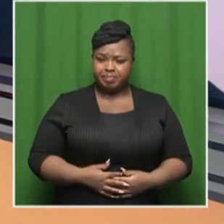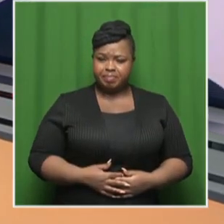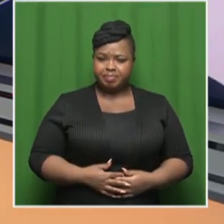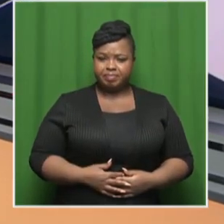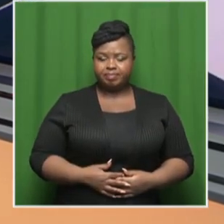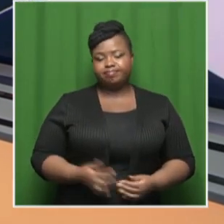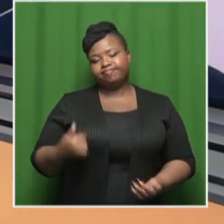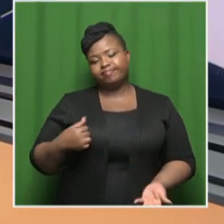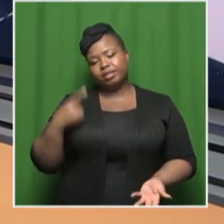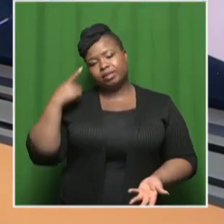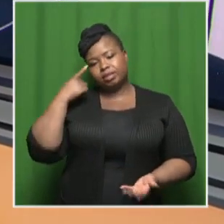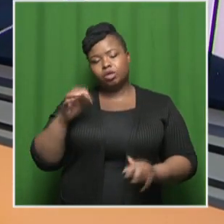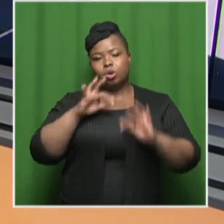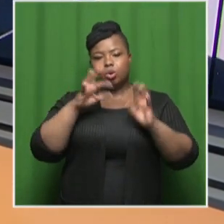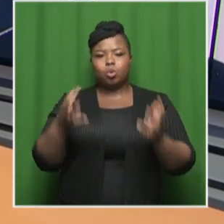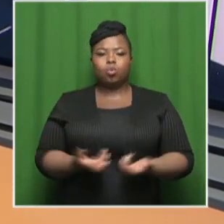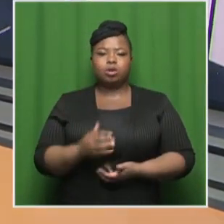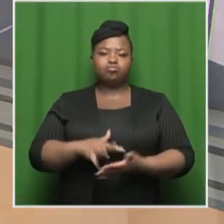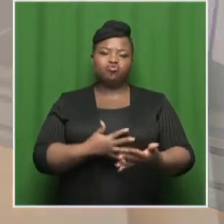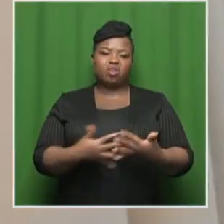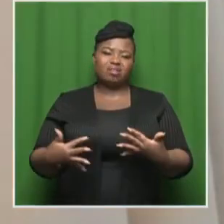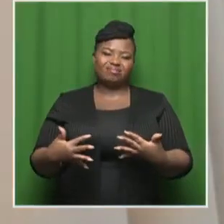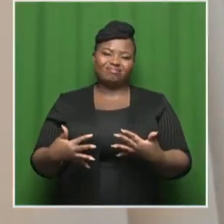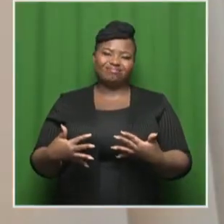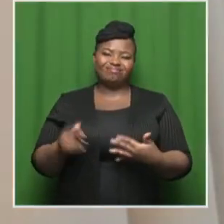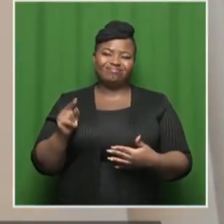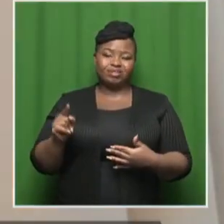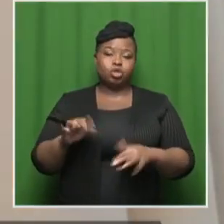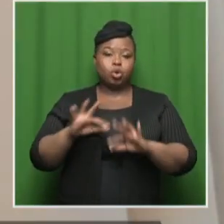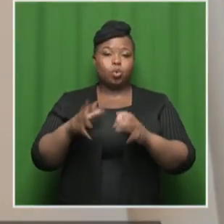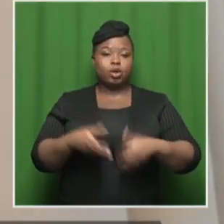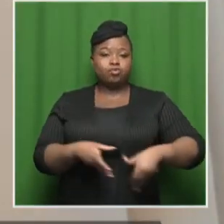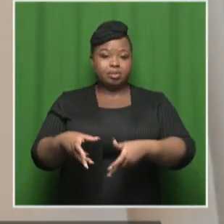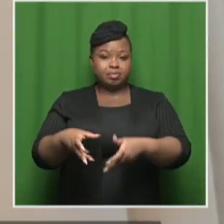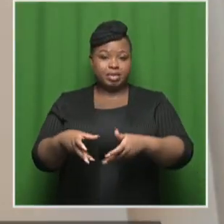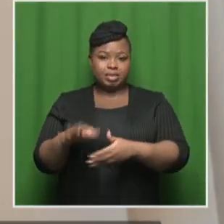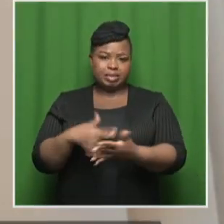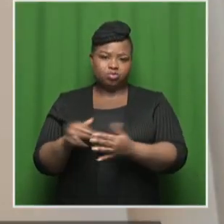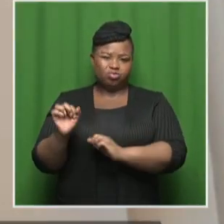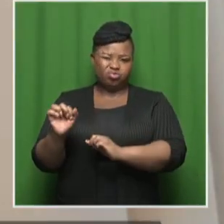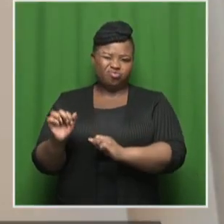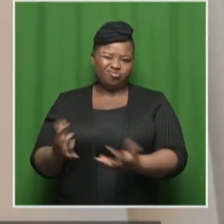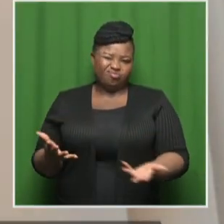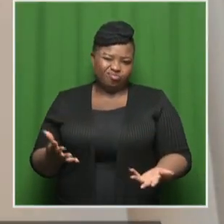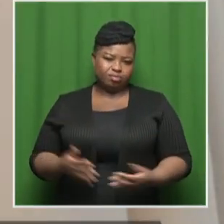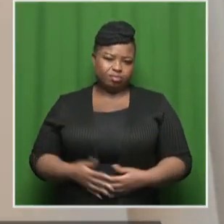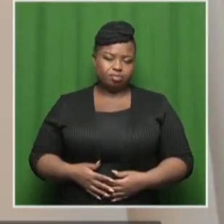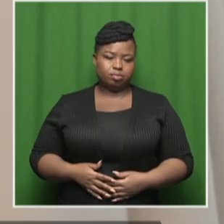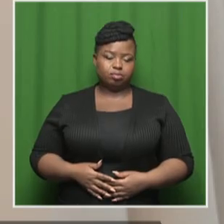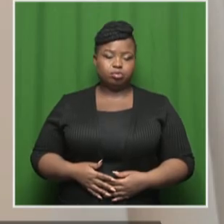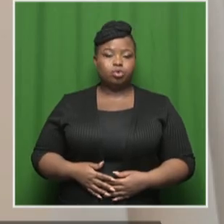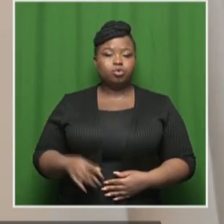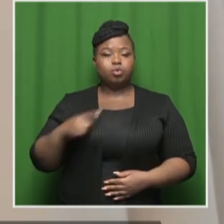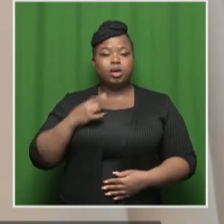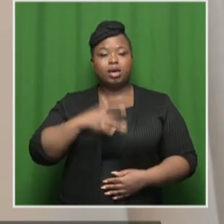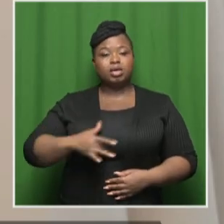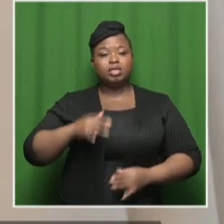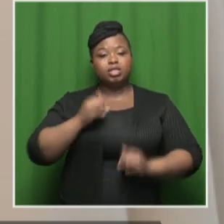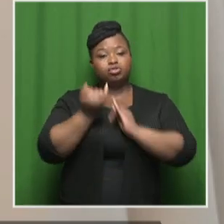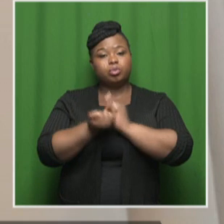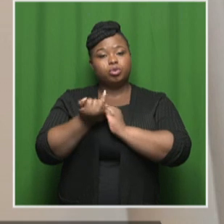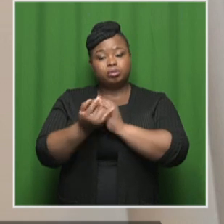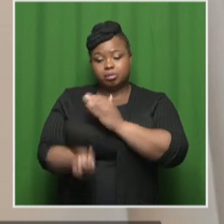was the schedule of World Rugby really that played a part in that. The Rugby Championship that happened,